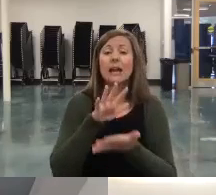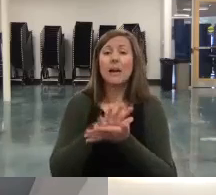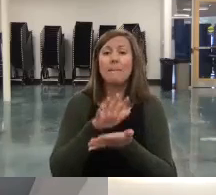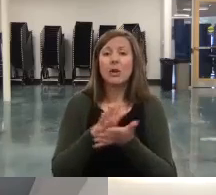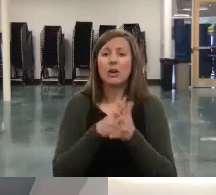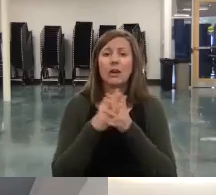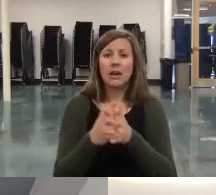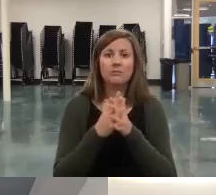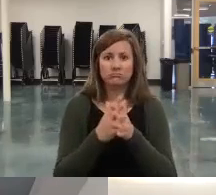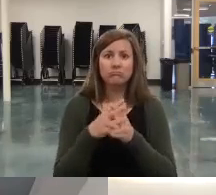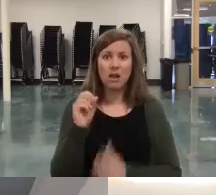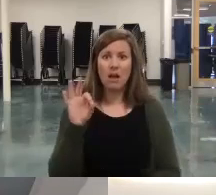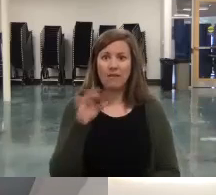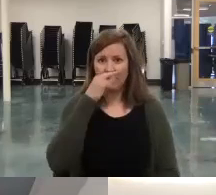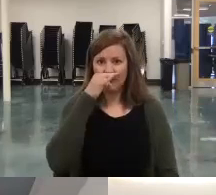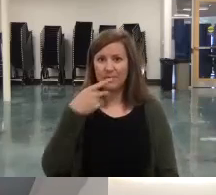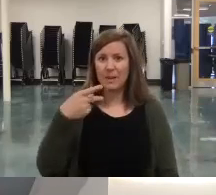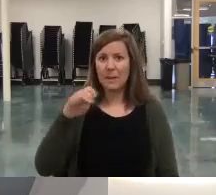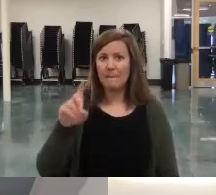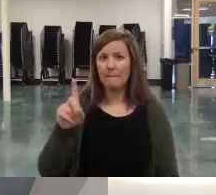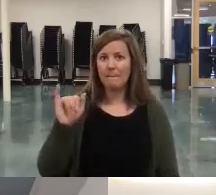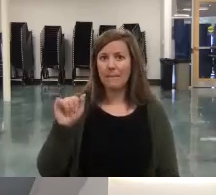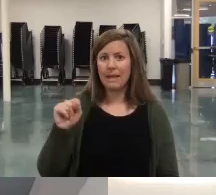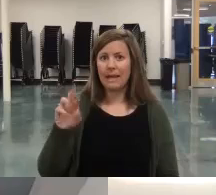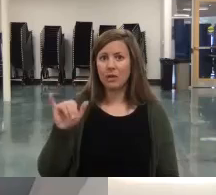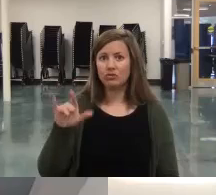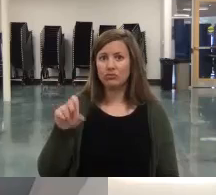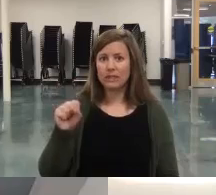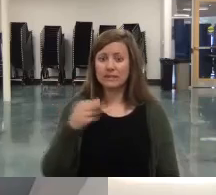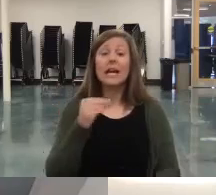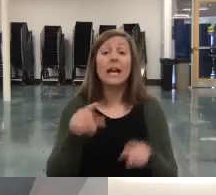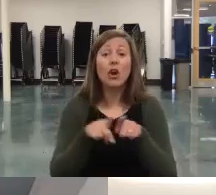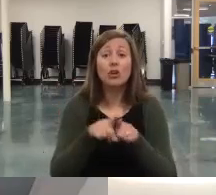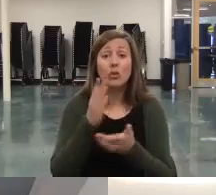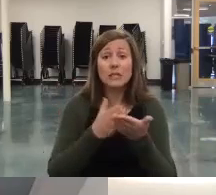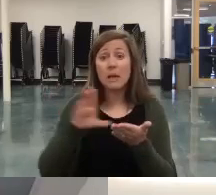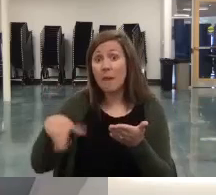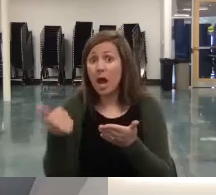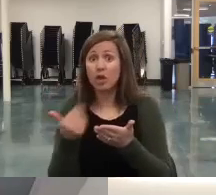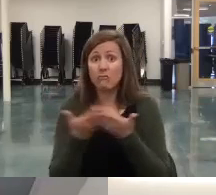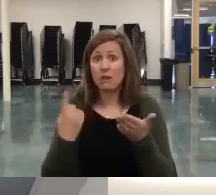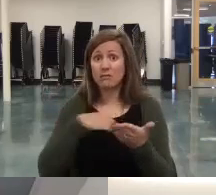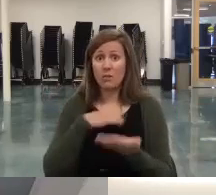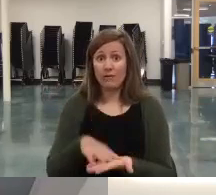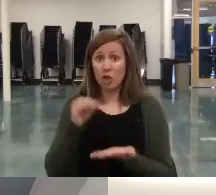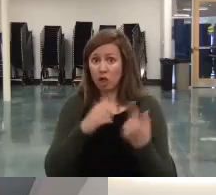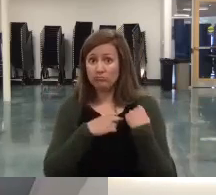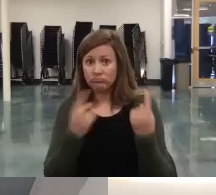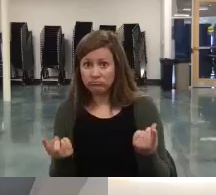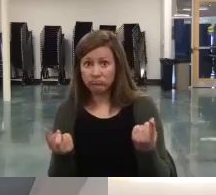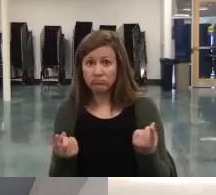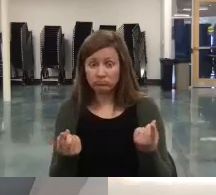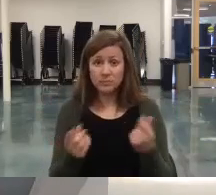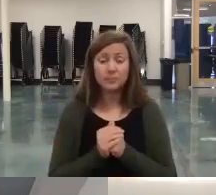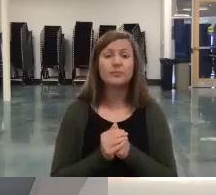Pediatrics, as well as some other lessons learned from child care providers that have been in operation during this period of time. And